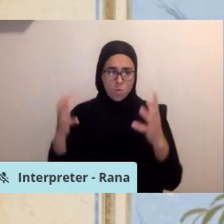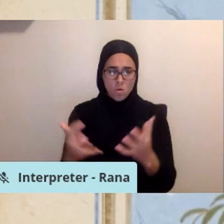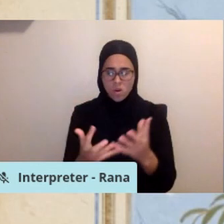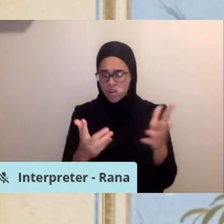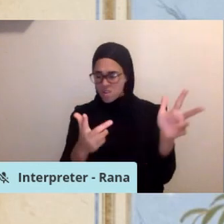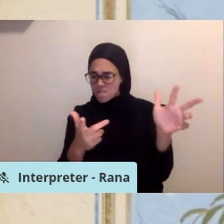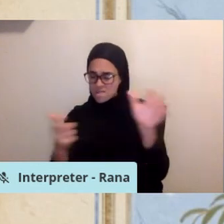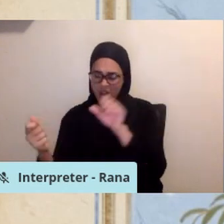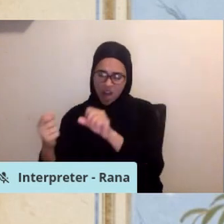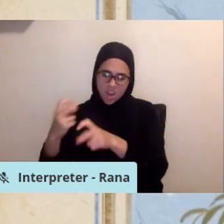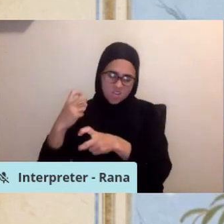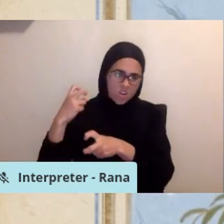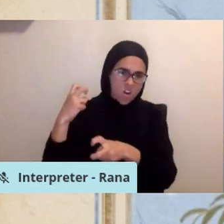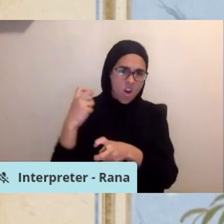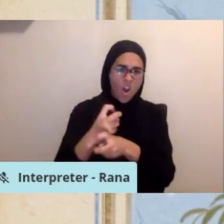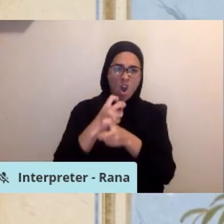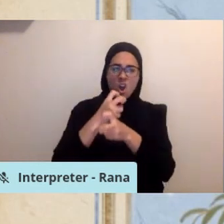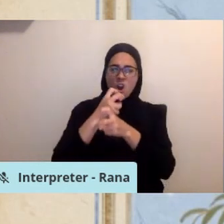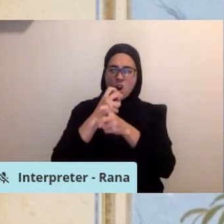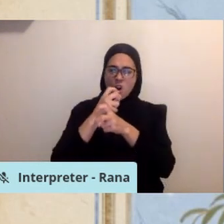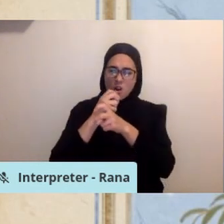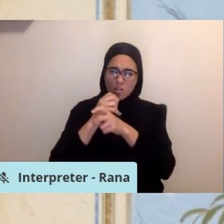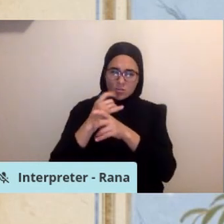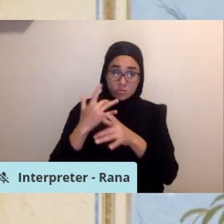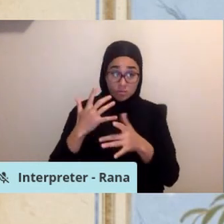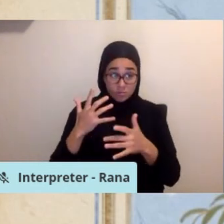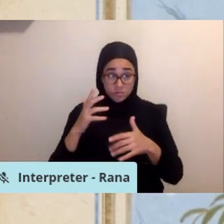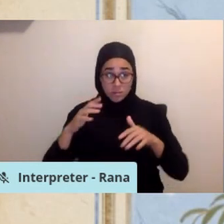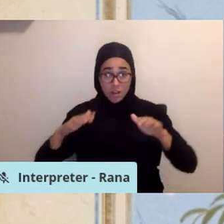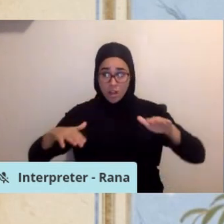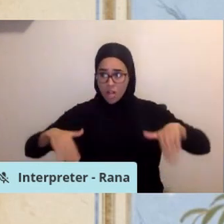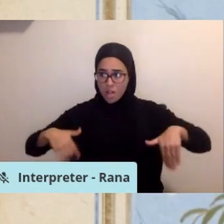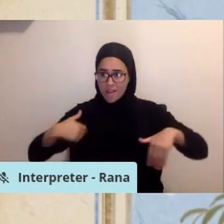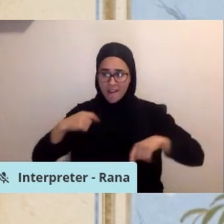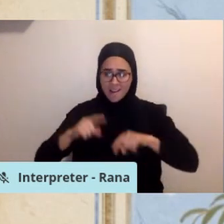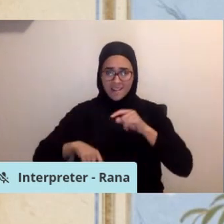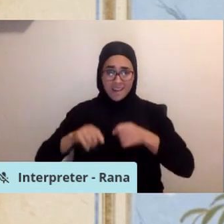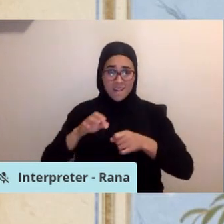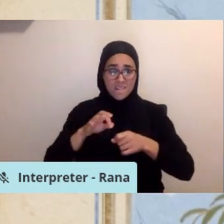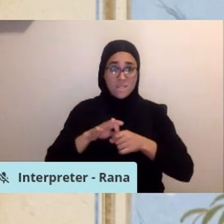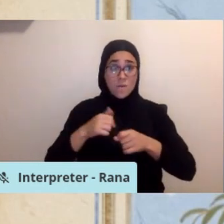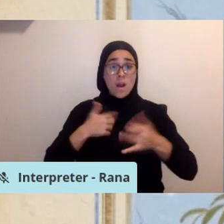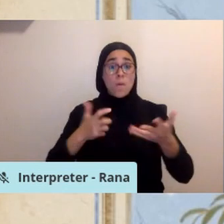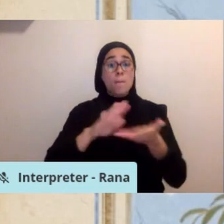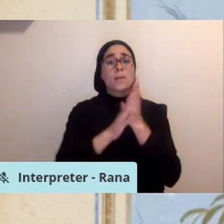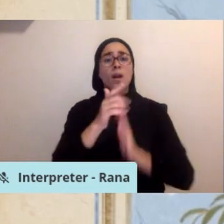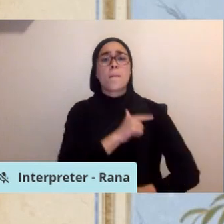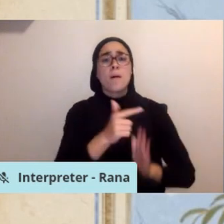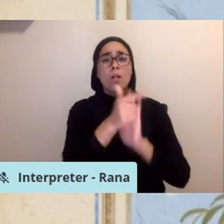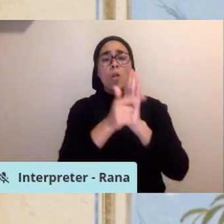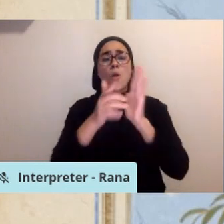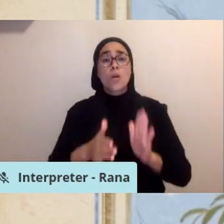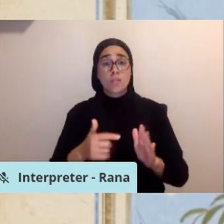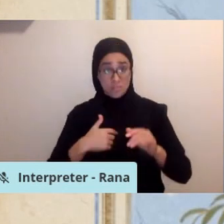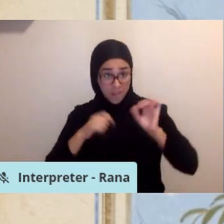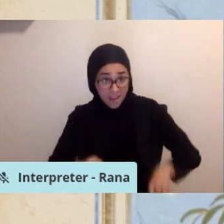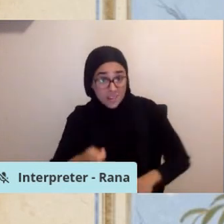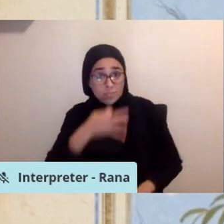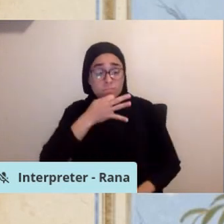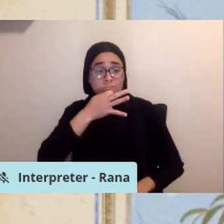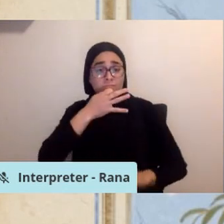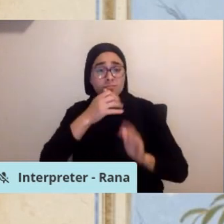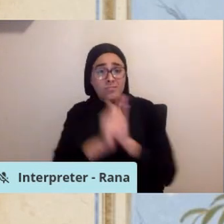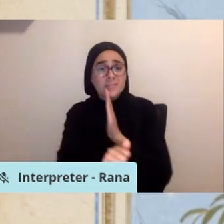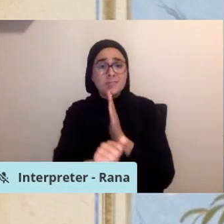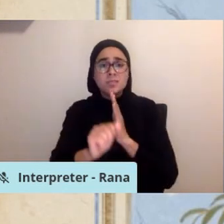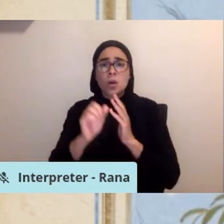hard, imploding. Is it too late to vote, to become a lawyer? I could be so good, you know. Or a